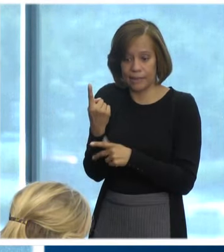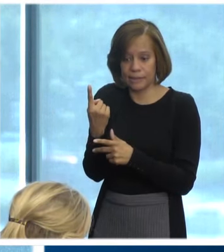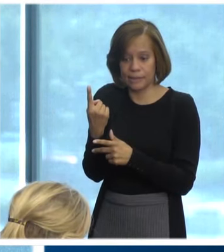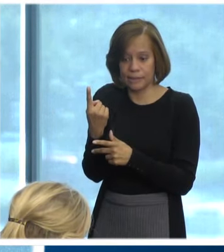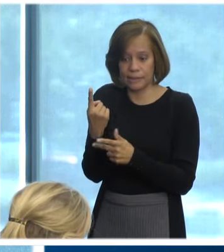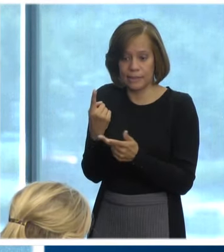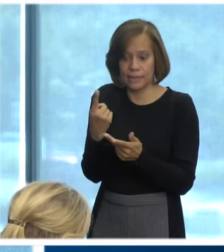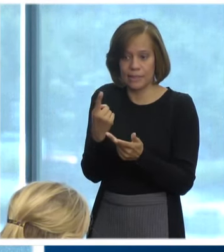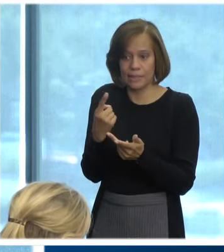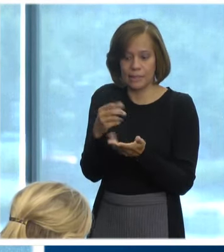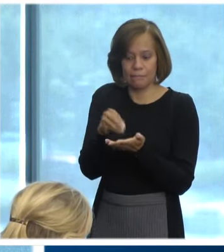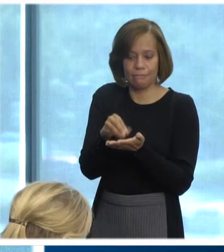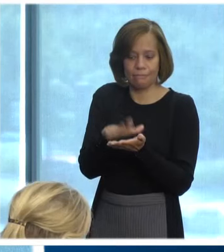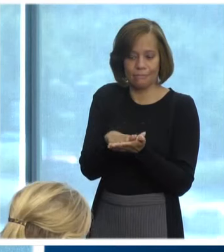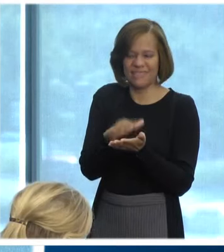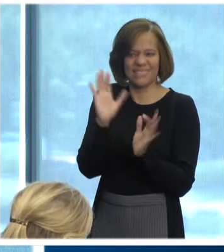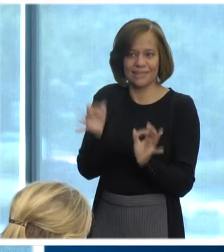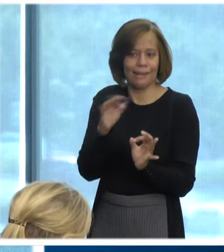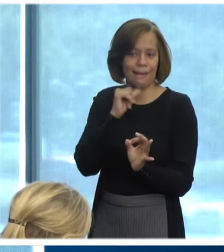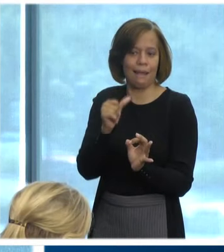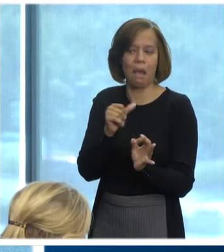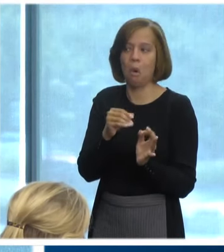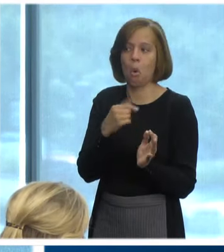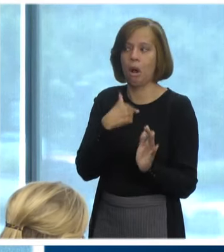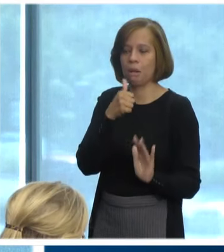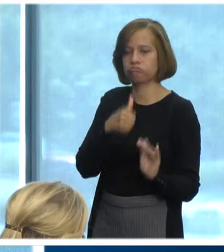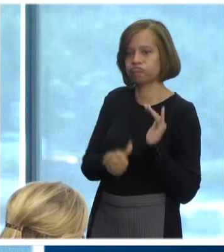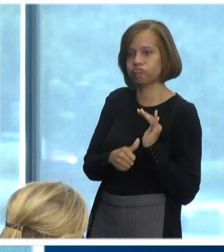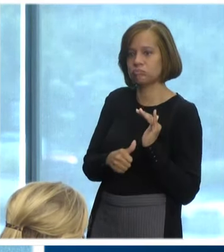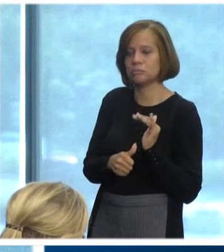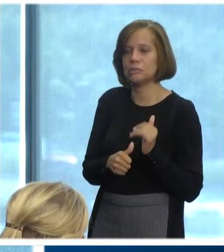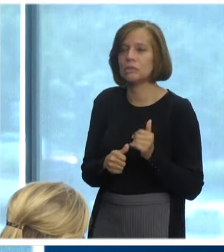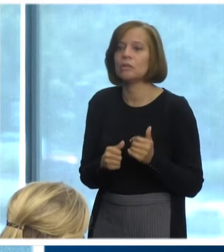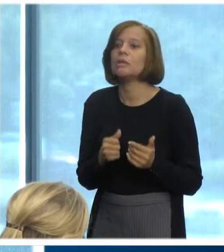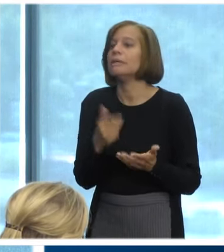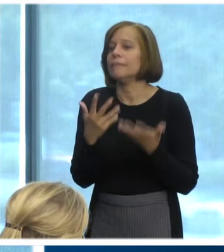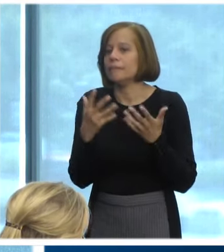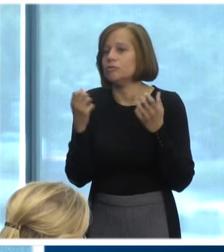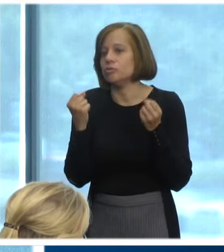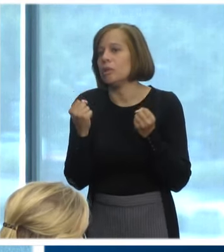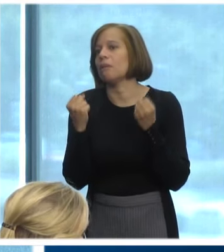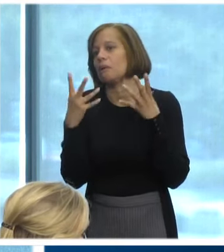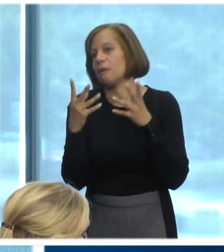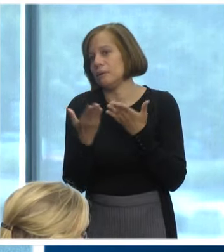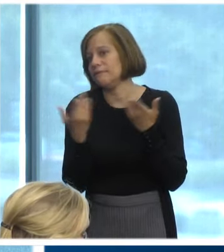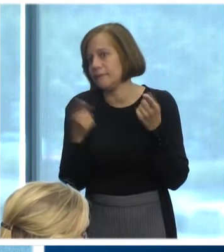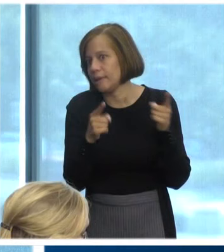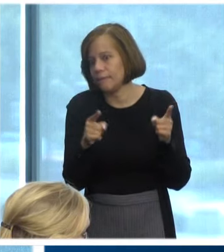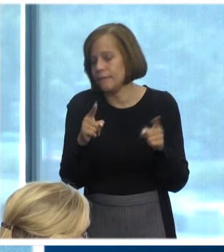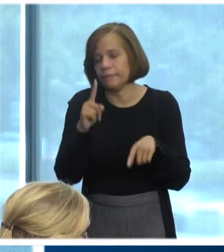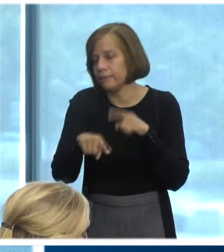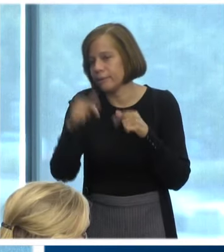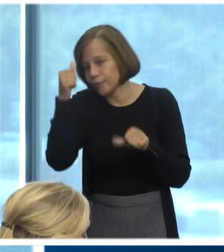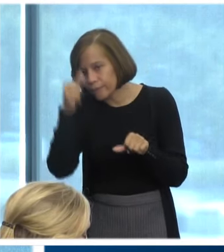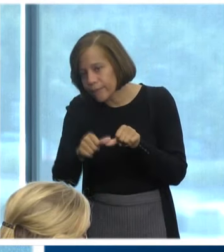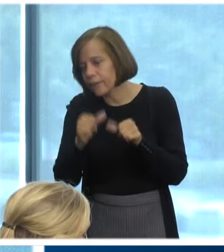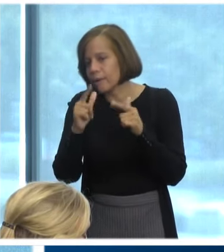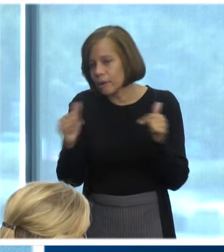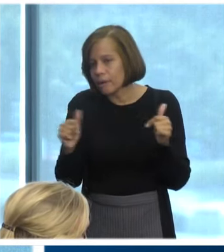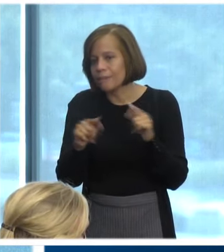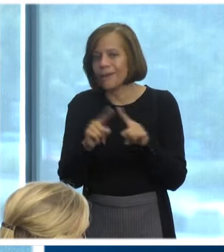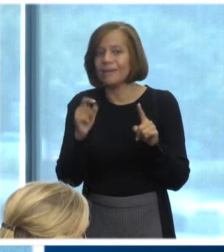intentionally omitted something for the purpose of concealing it, as opposed to just being involved in mass chaos and just doesn't remember what all they did, where